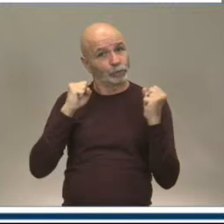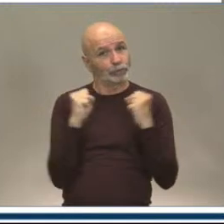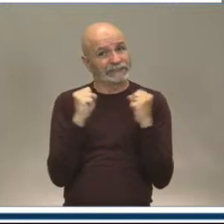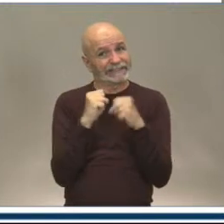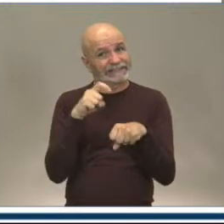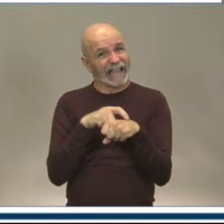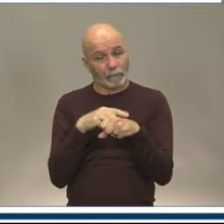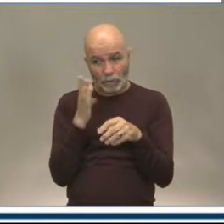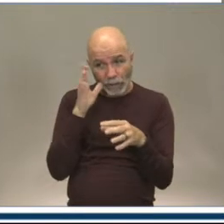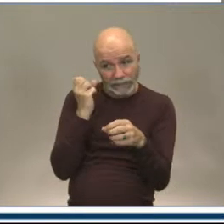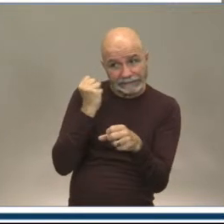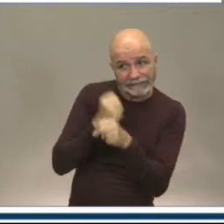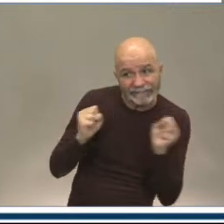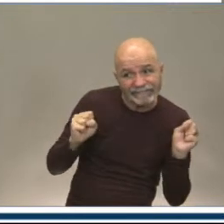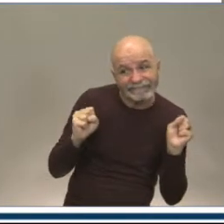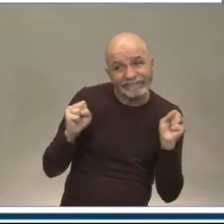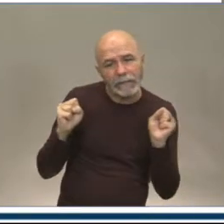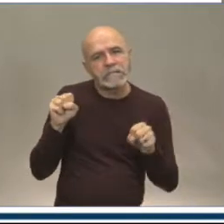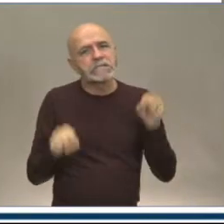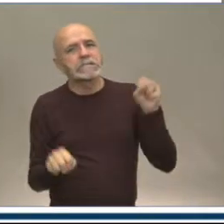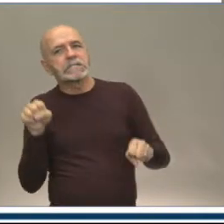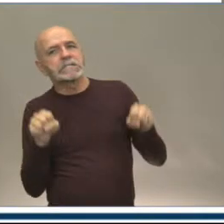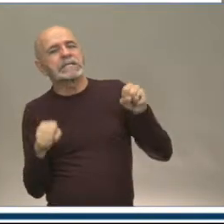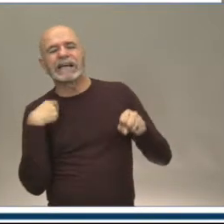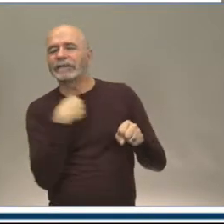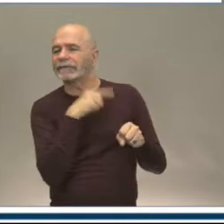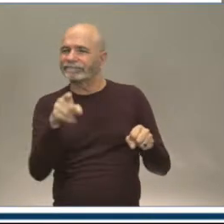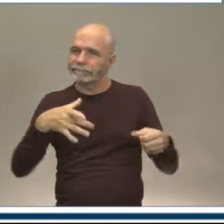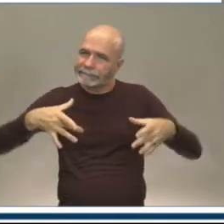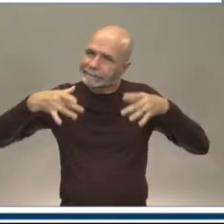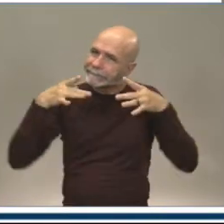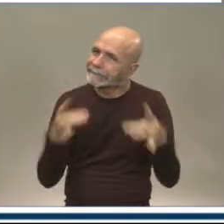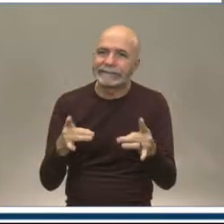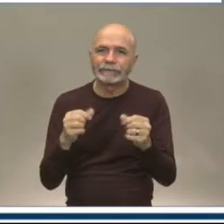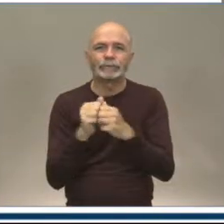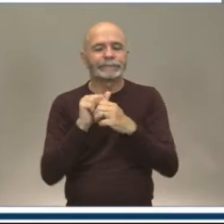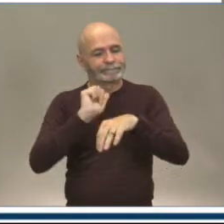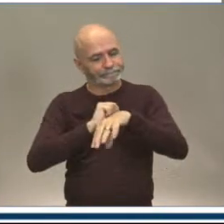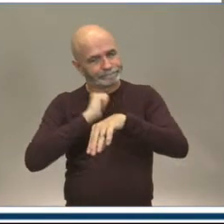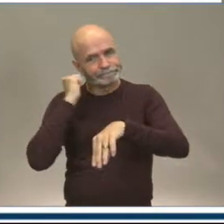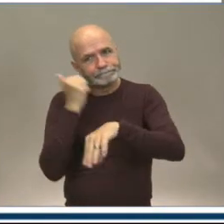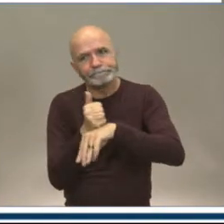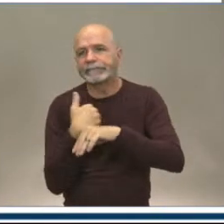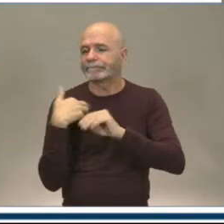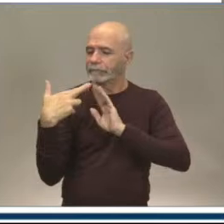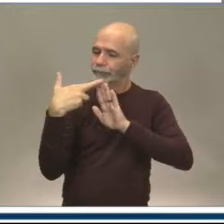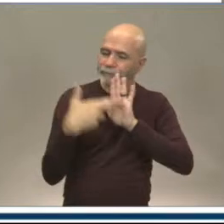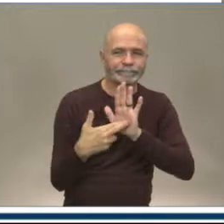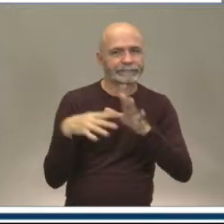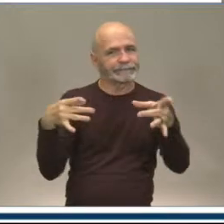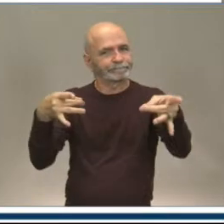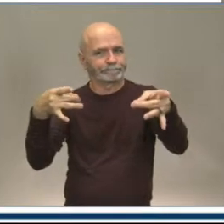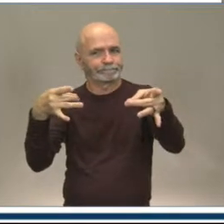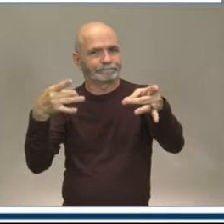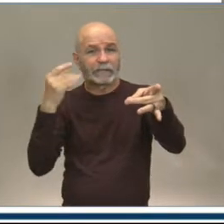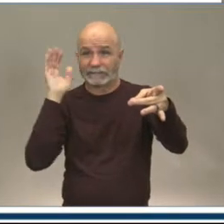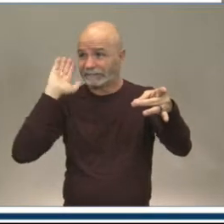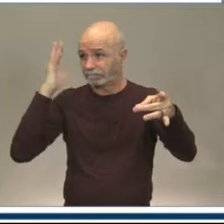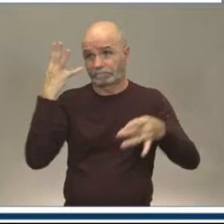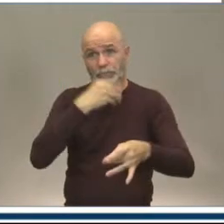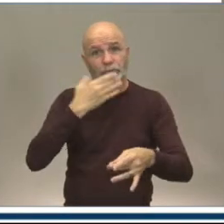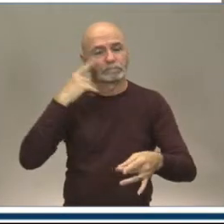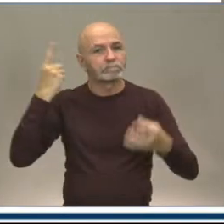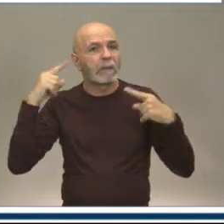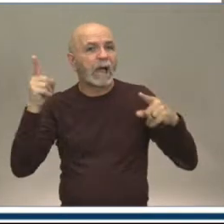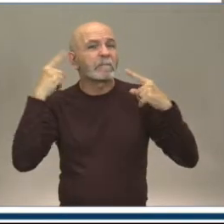to stick with the program, if you will. The measures we have in place are working. Proof of vaccination, indoor